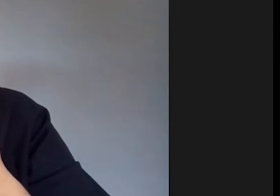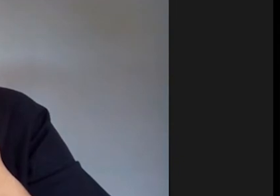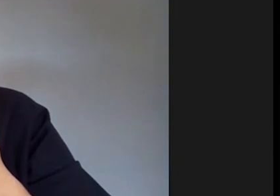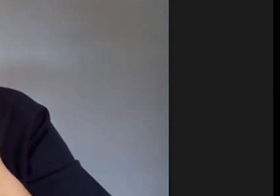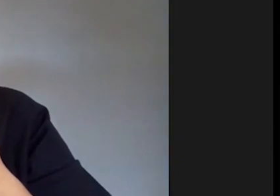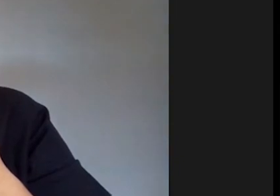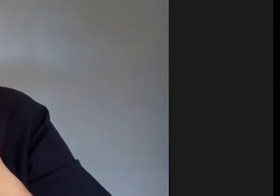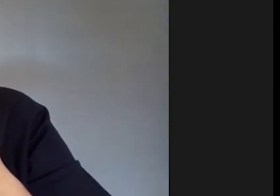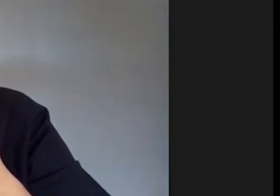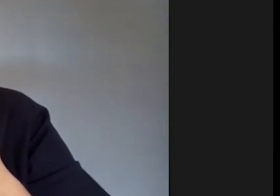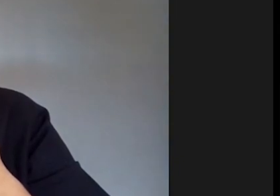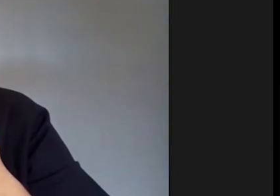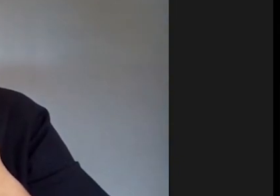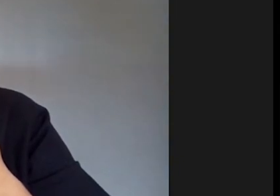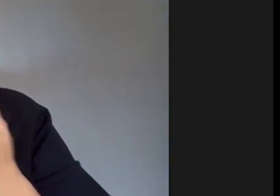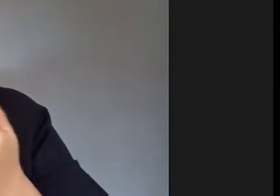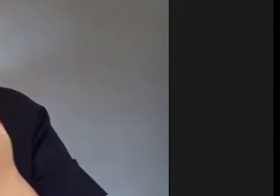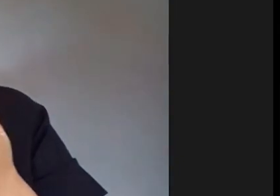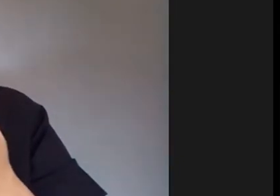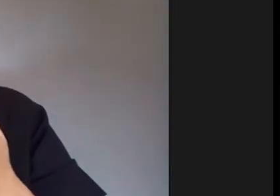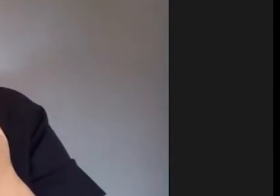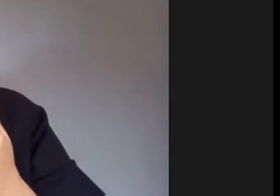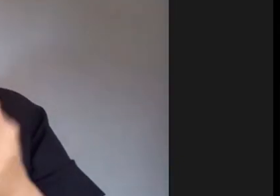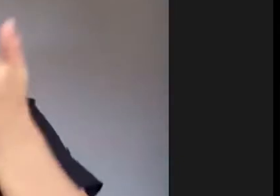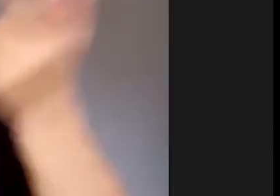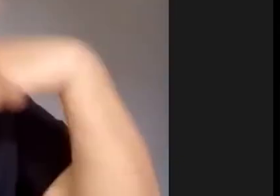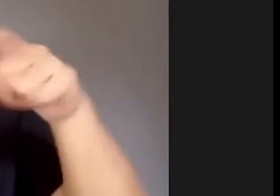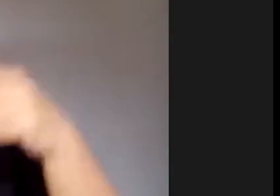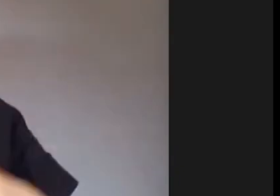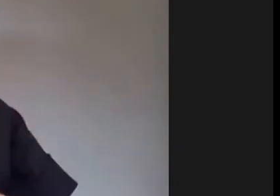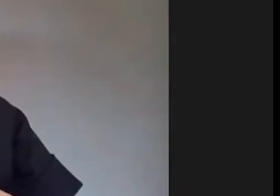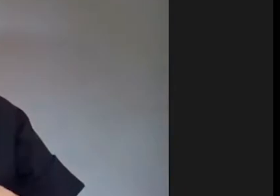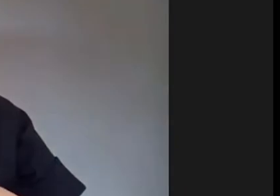What's the subject? Or how do you sign it? Ember interpreter, right?